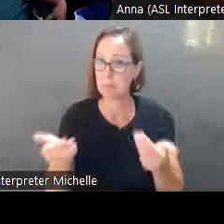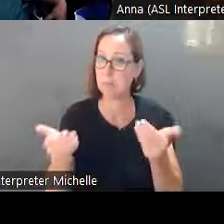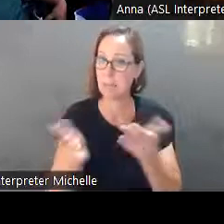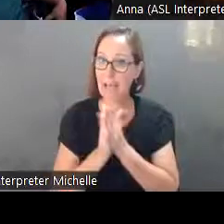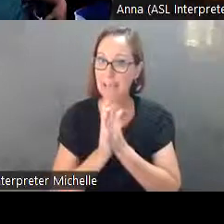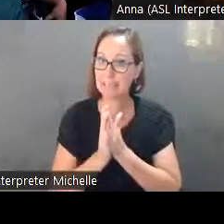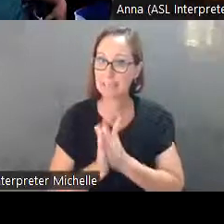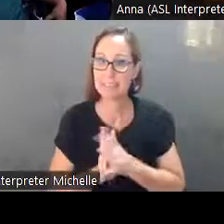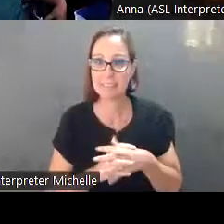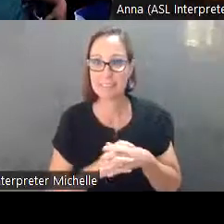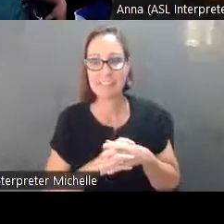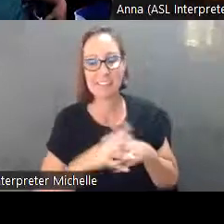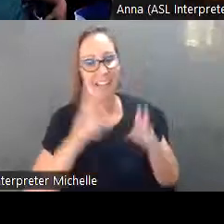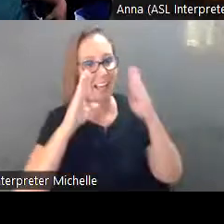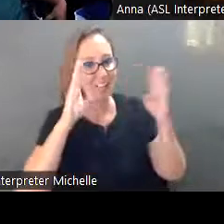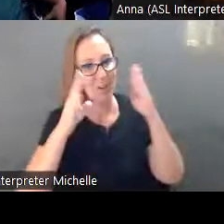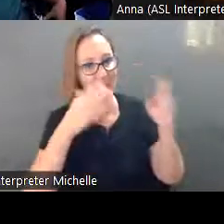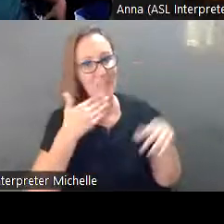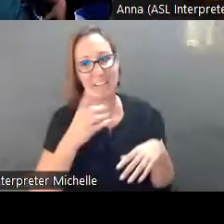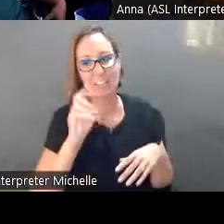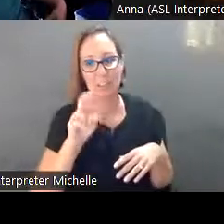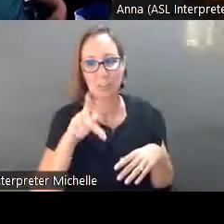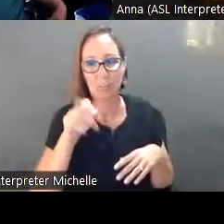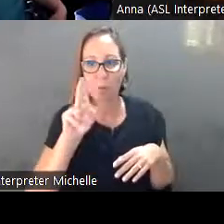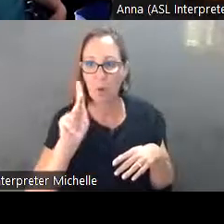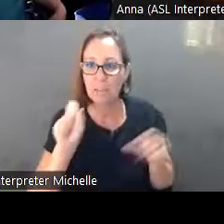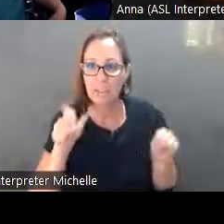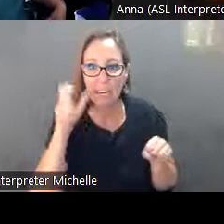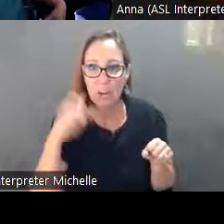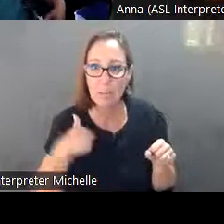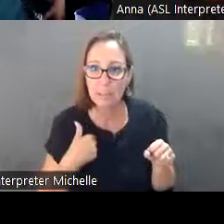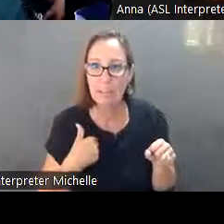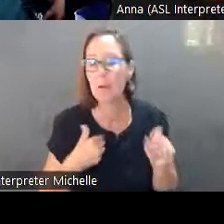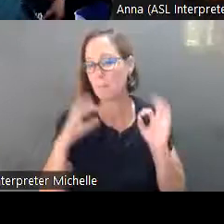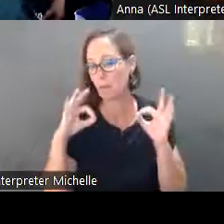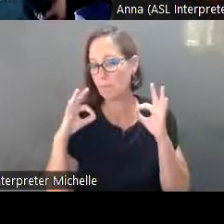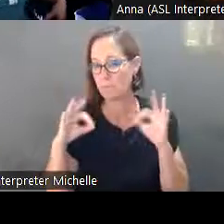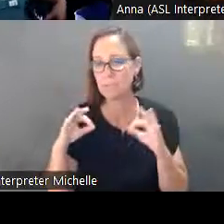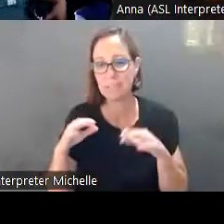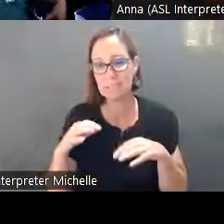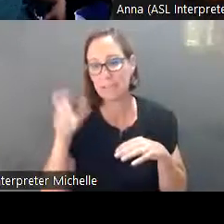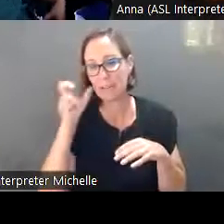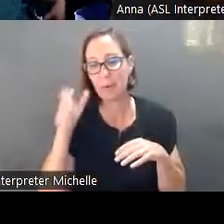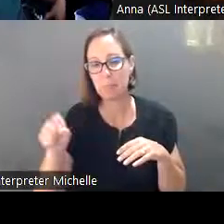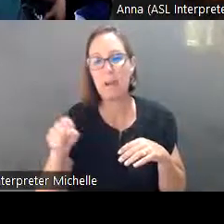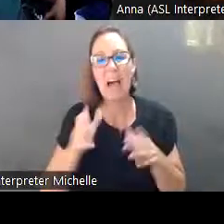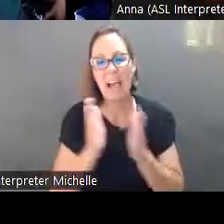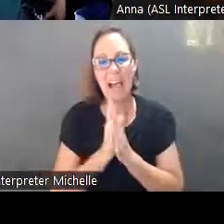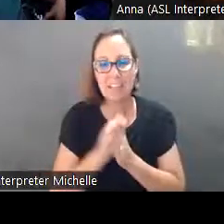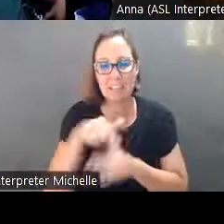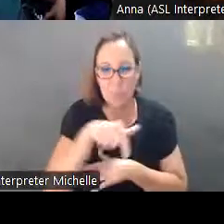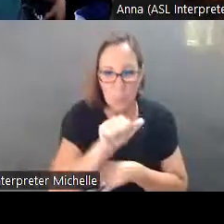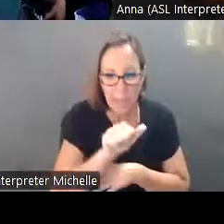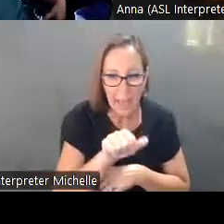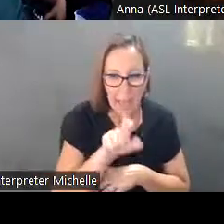Thank you. Hi there. Thanks, Dr. Polk. Can you hear me? Yes, we can. Perfect. So I asked this in the Q&A and was asked to bring it up